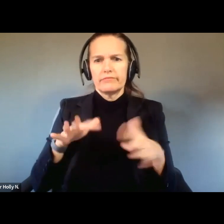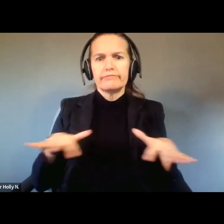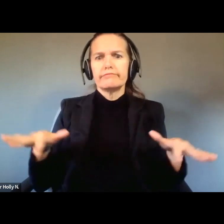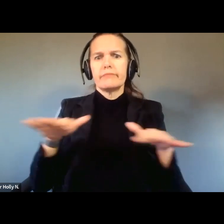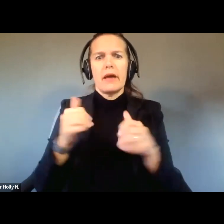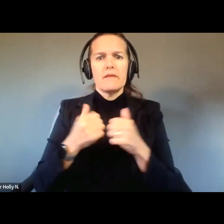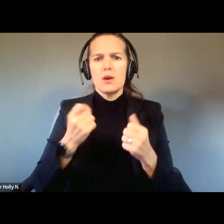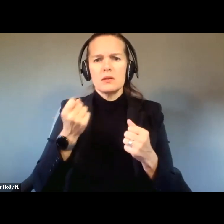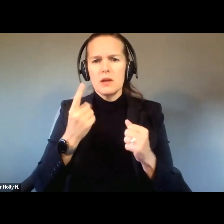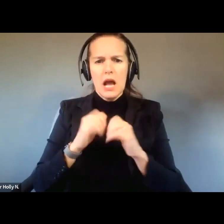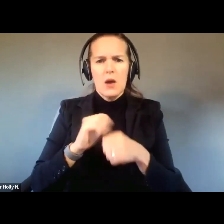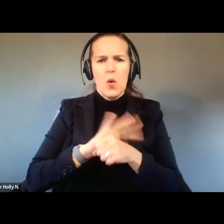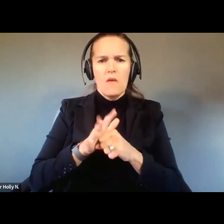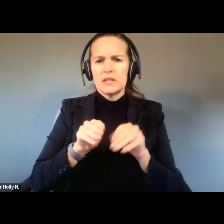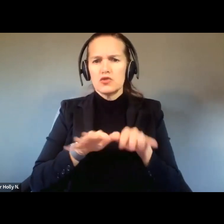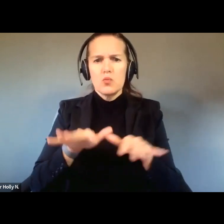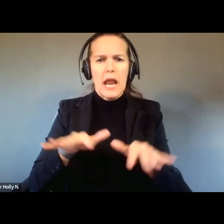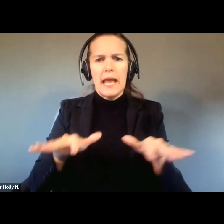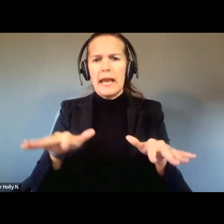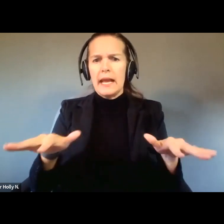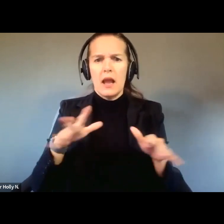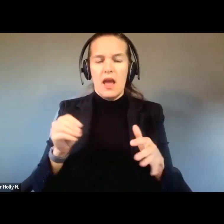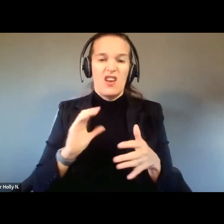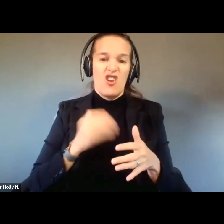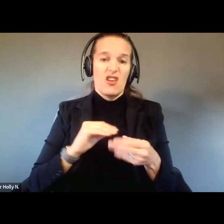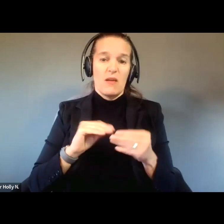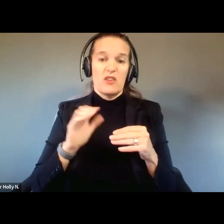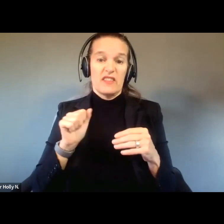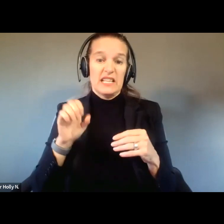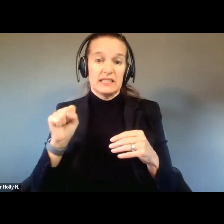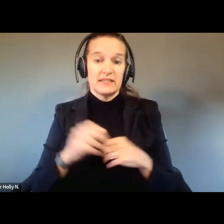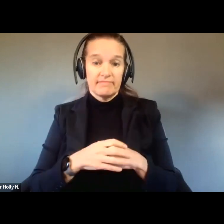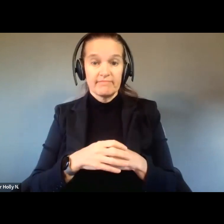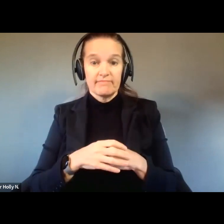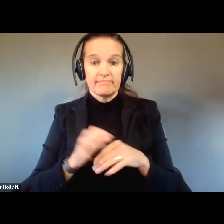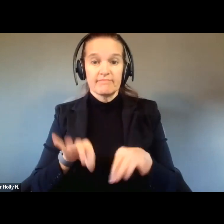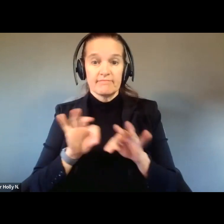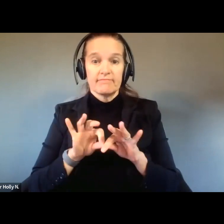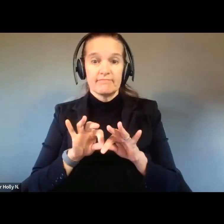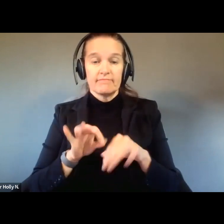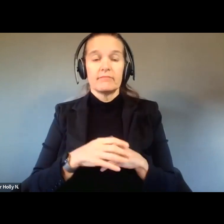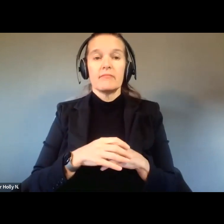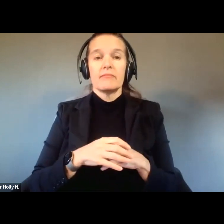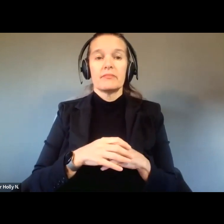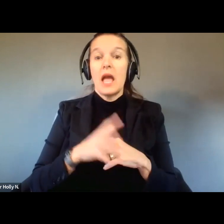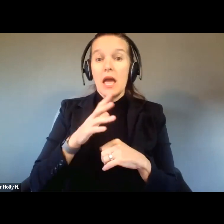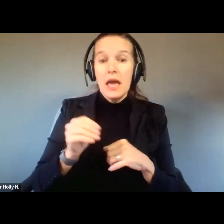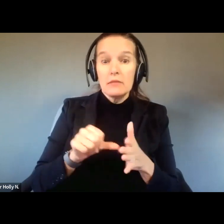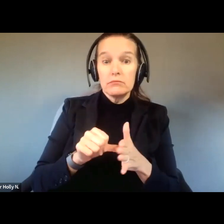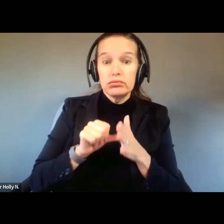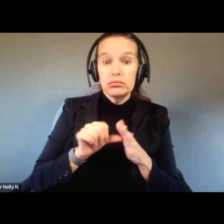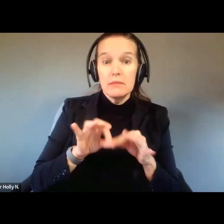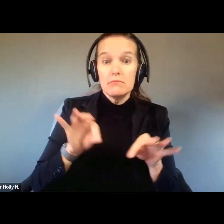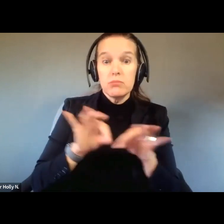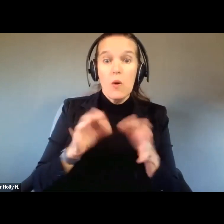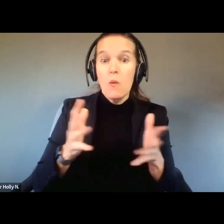in our community and the numbers of cases that we have. Again, the most important thing you can do is to get vaccinated